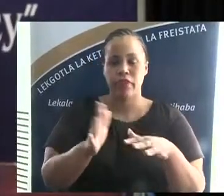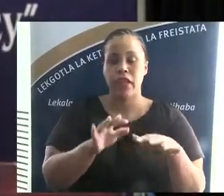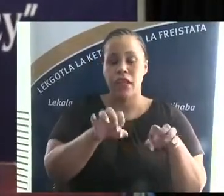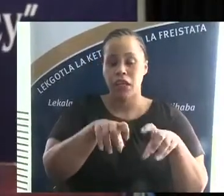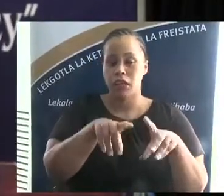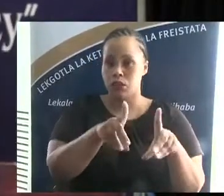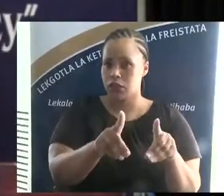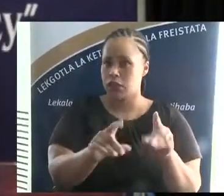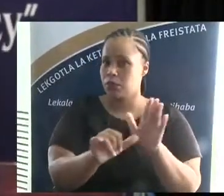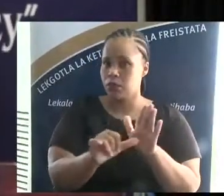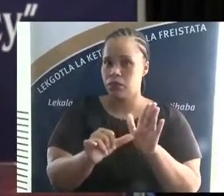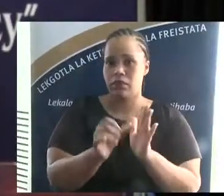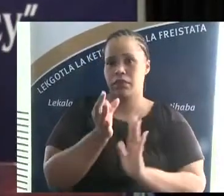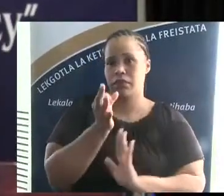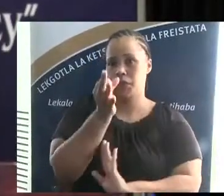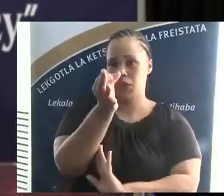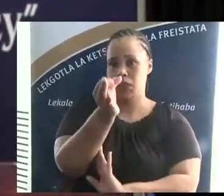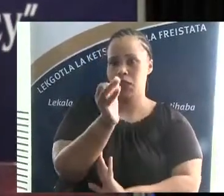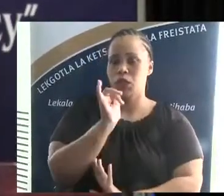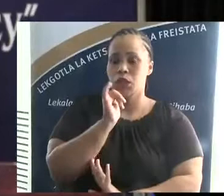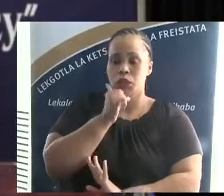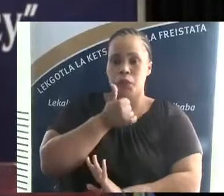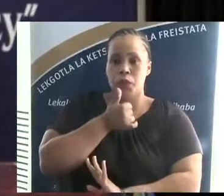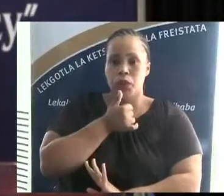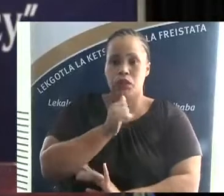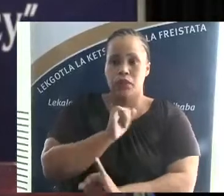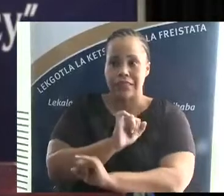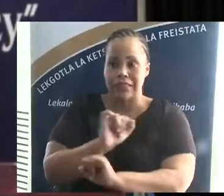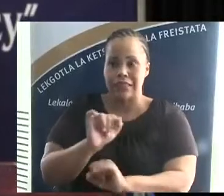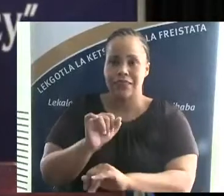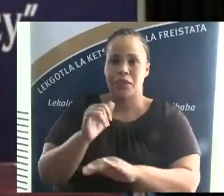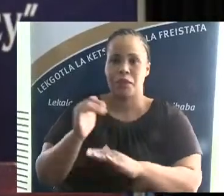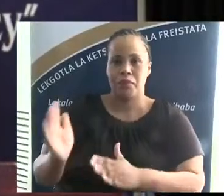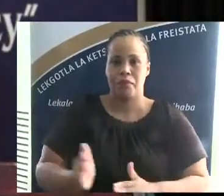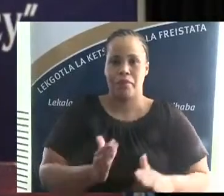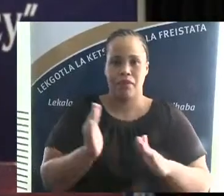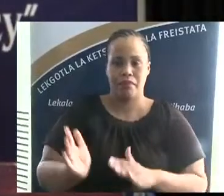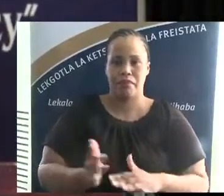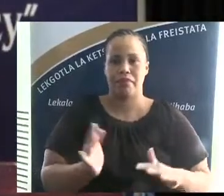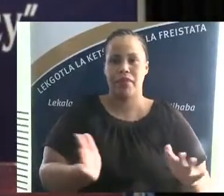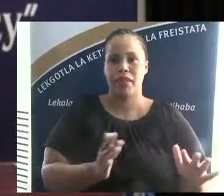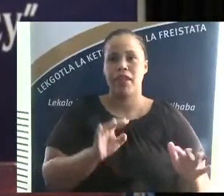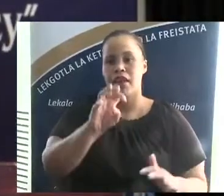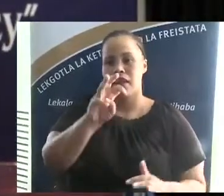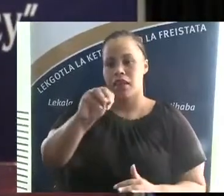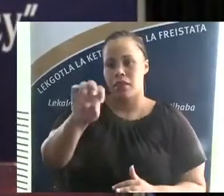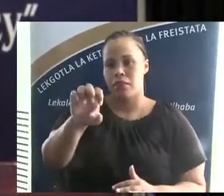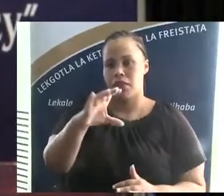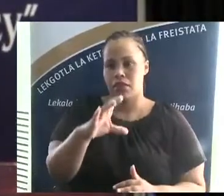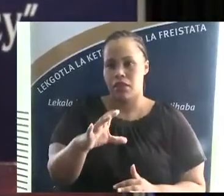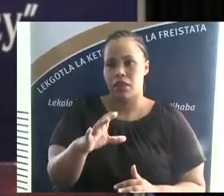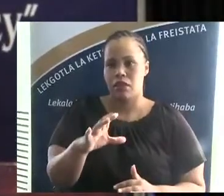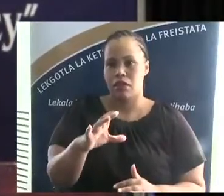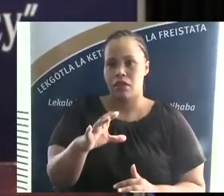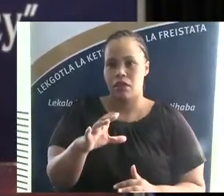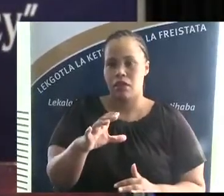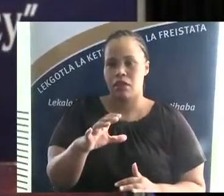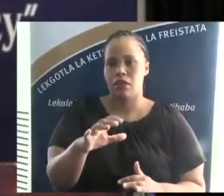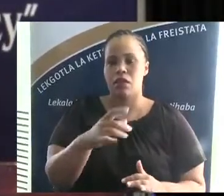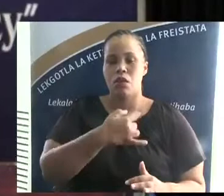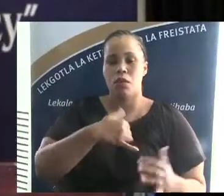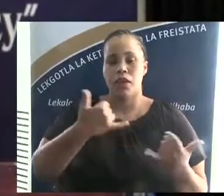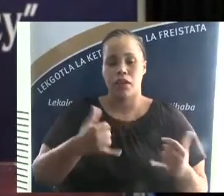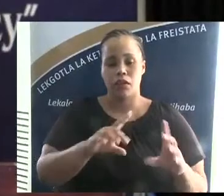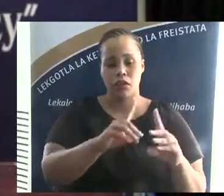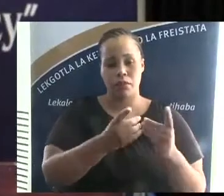tomorrow belongs to those who prepare for it. MEC Mahwe, we once again would like to use this opportunity to congratulate